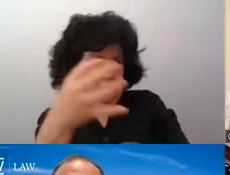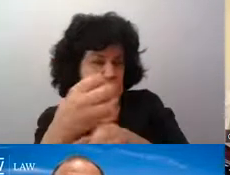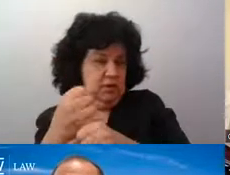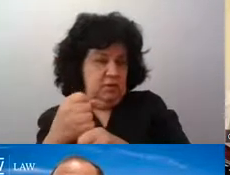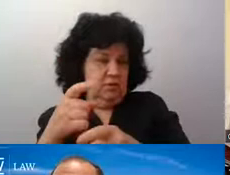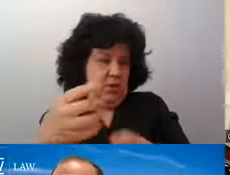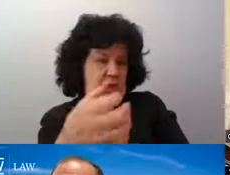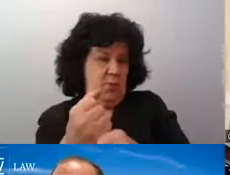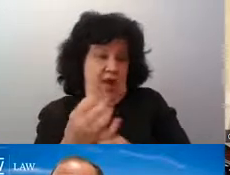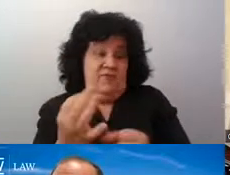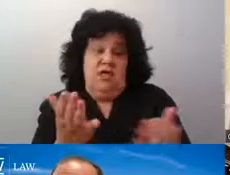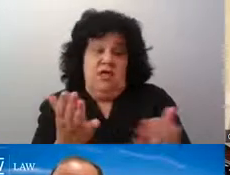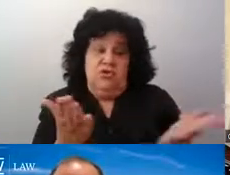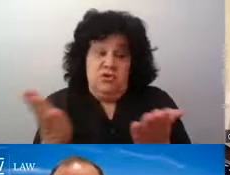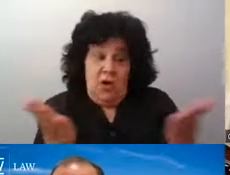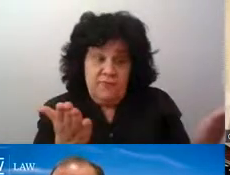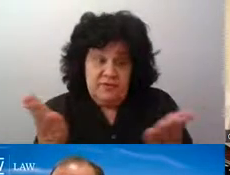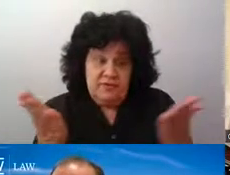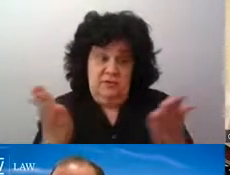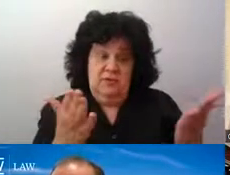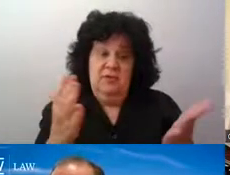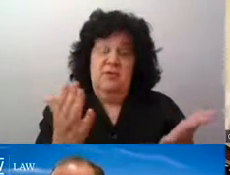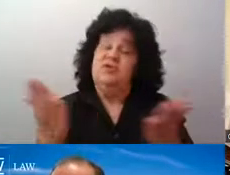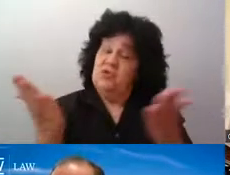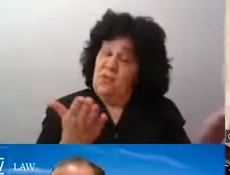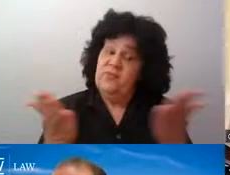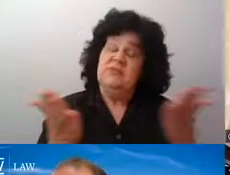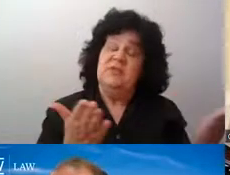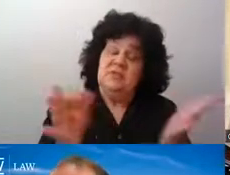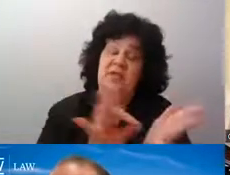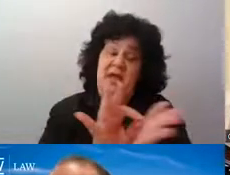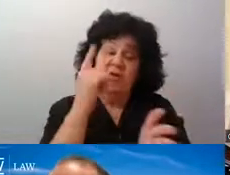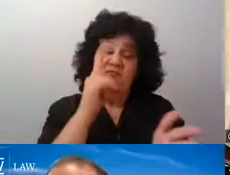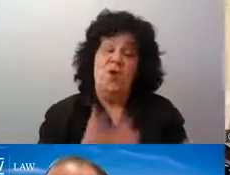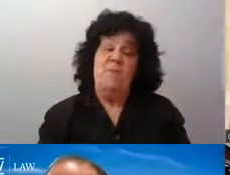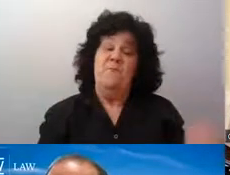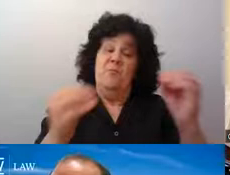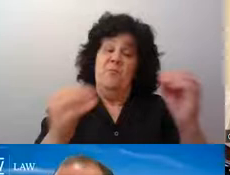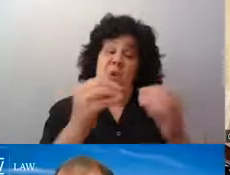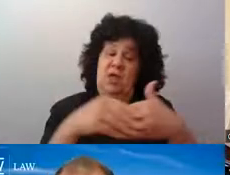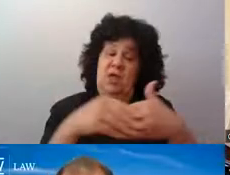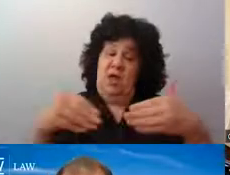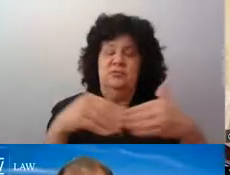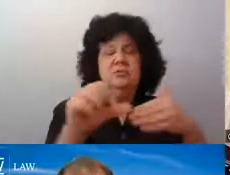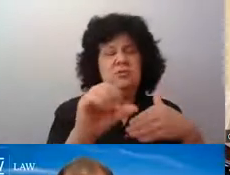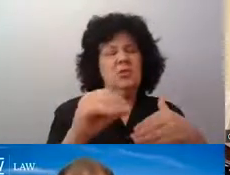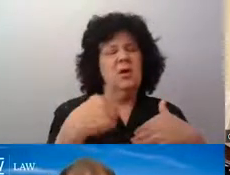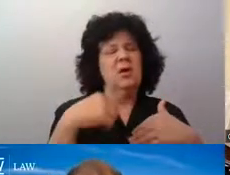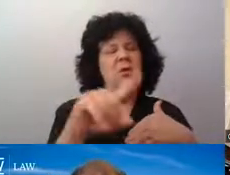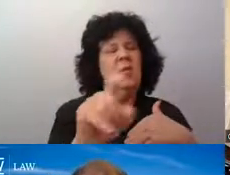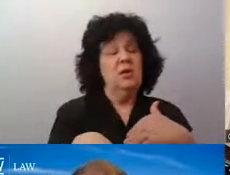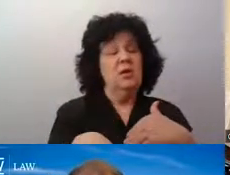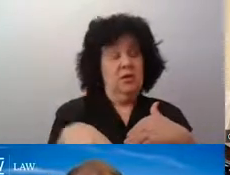now predominate in terms of dollar value across the federal landscape. And so my question is, is the